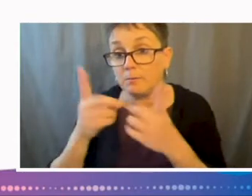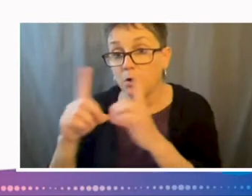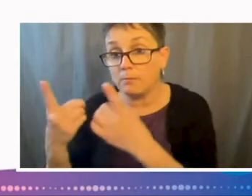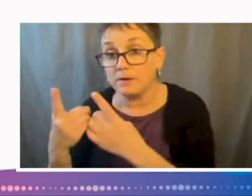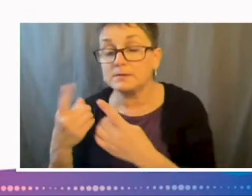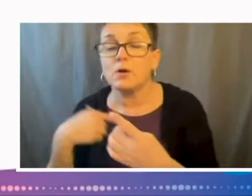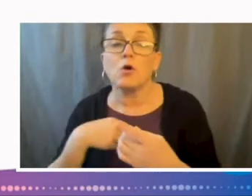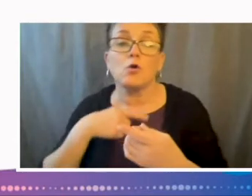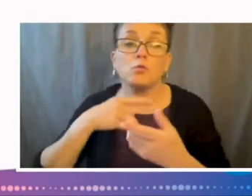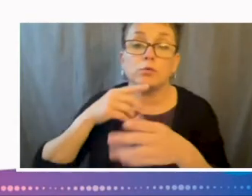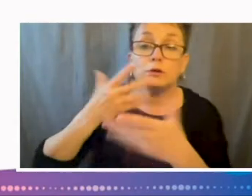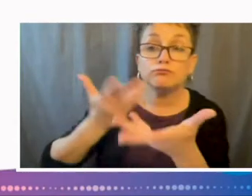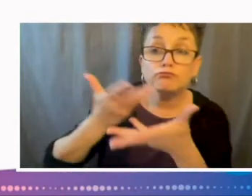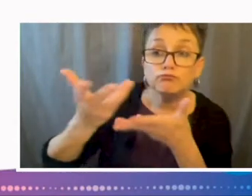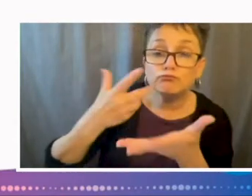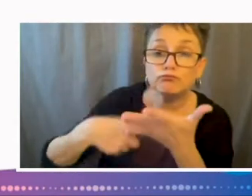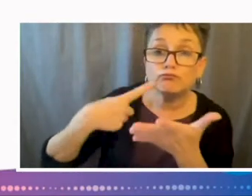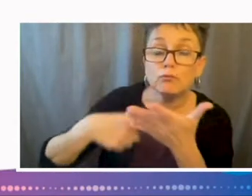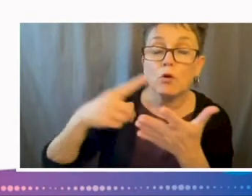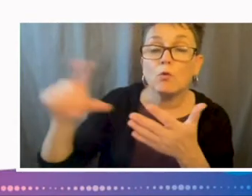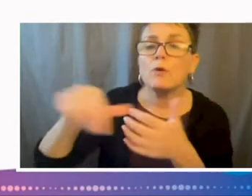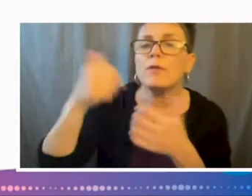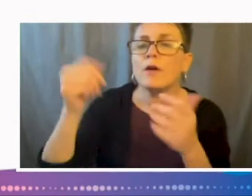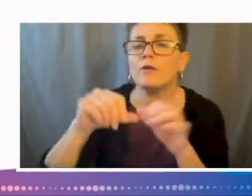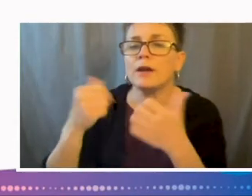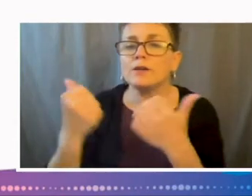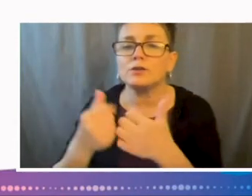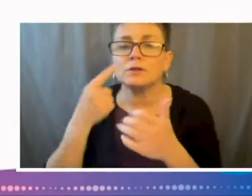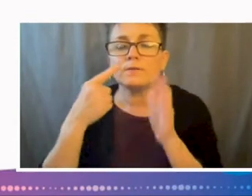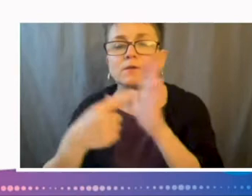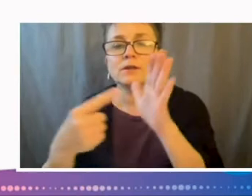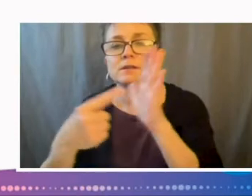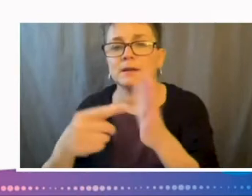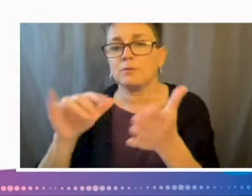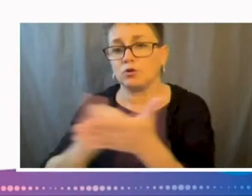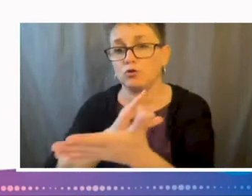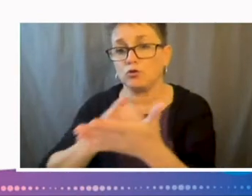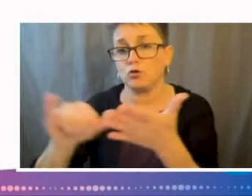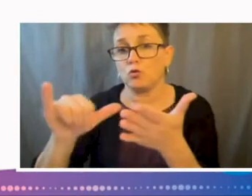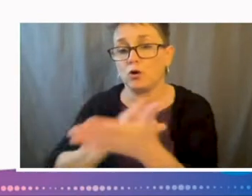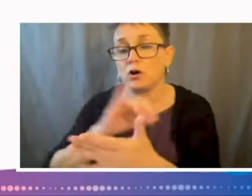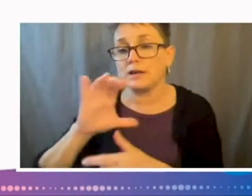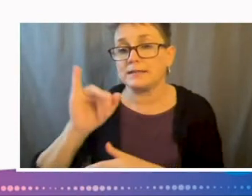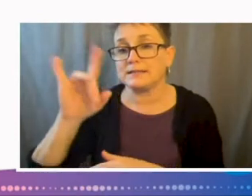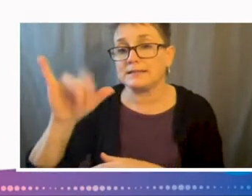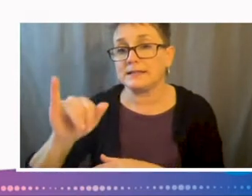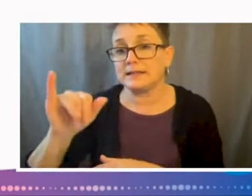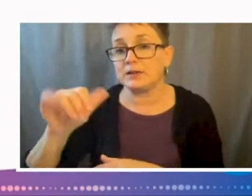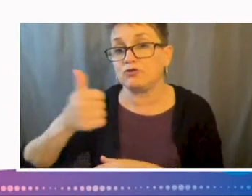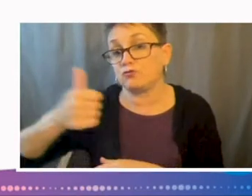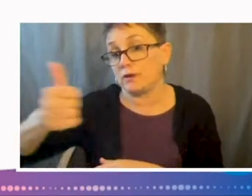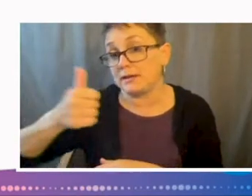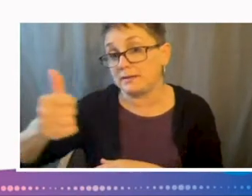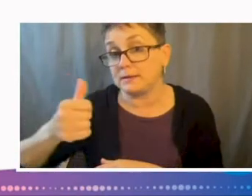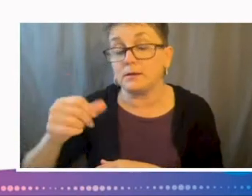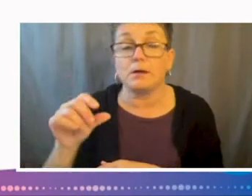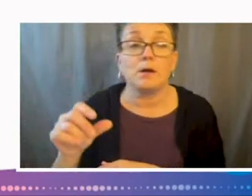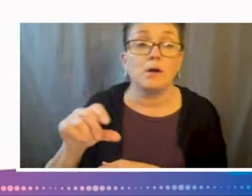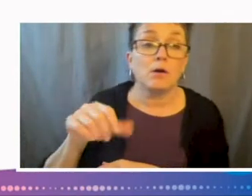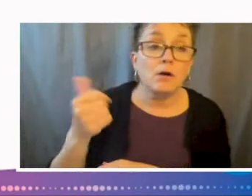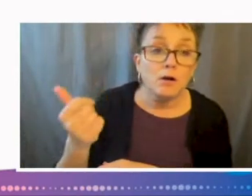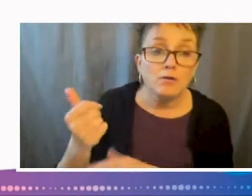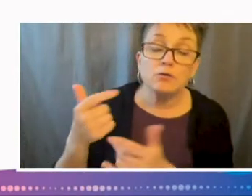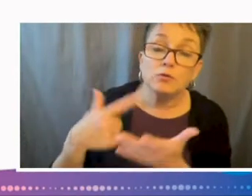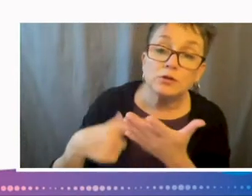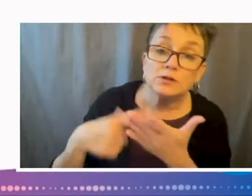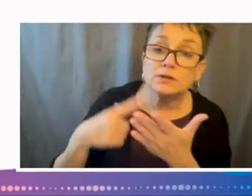with other transit agencies like New York City Transit, as well as other agencies nationwide on subjects like travel instruction